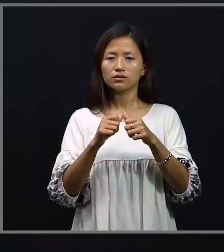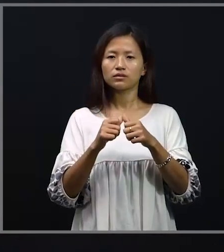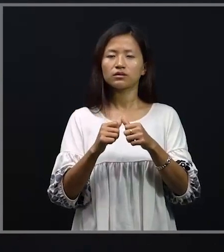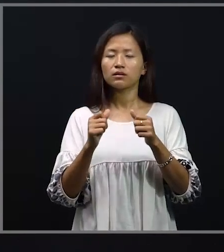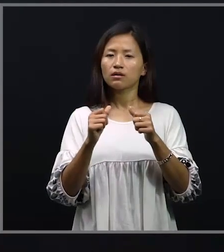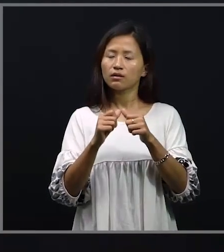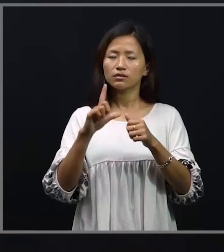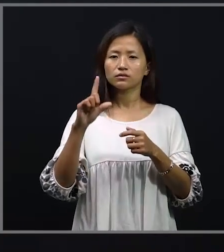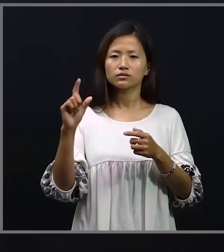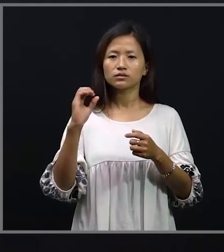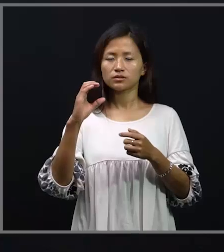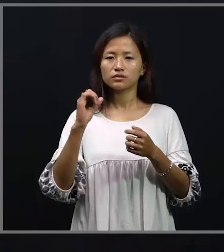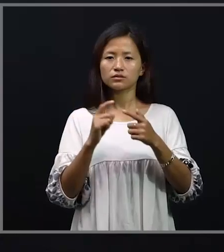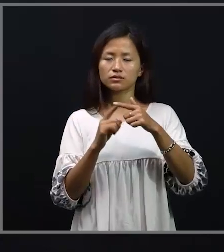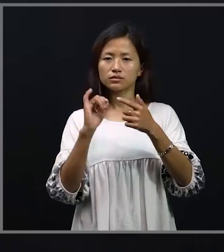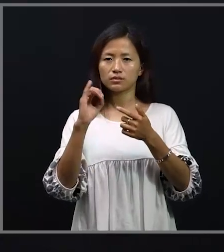how decision,